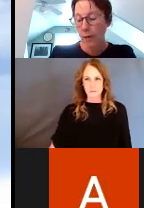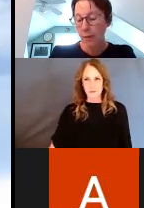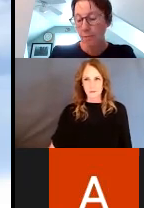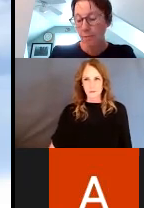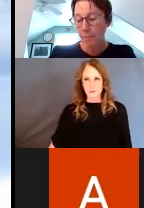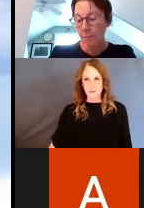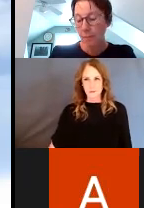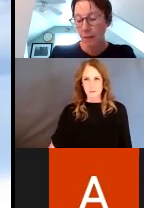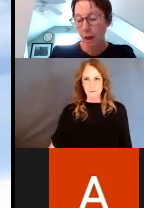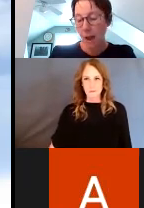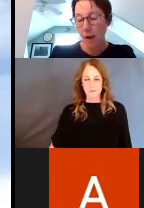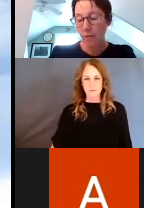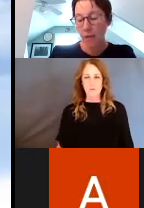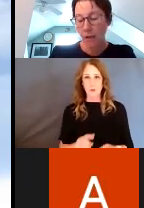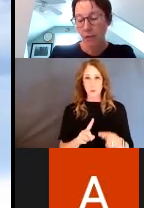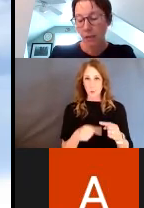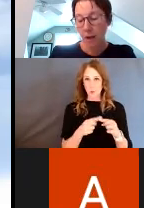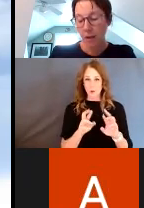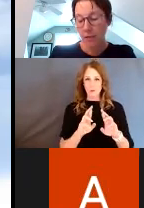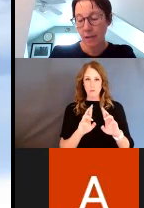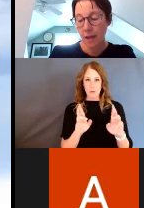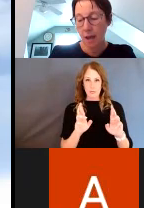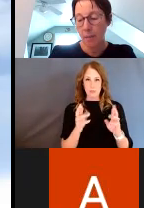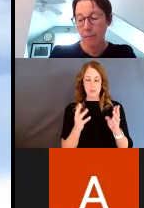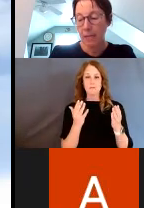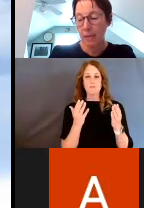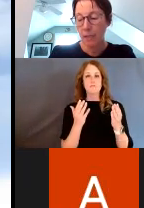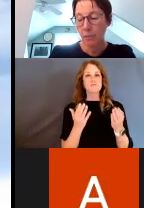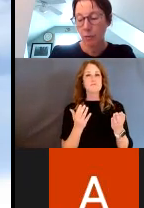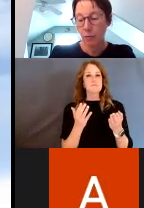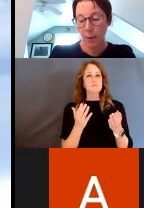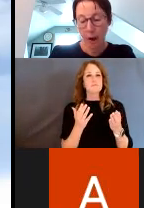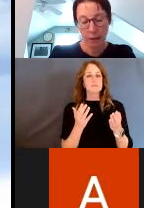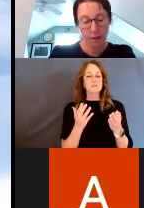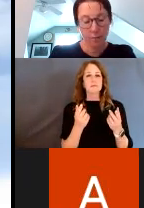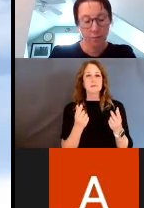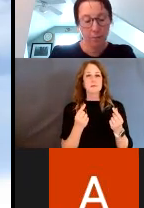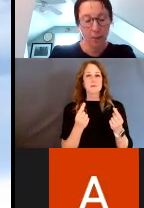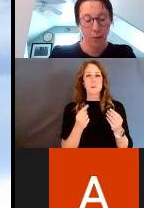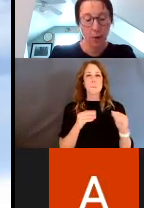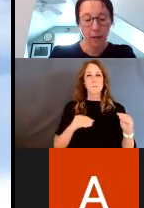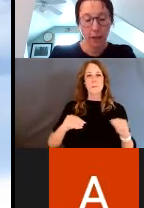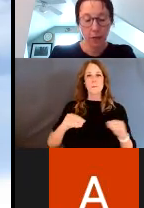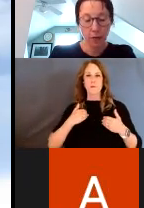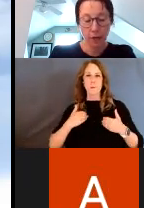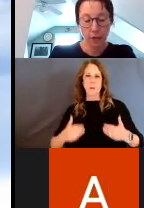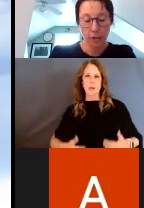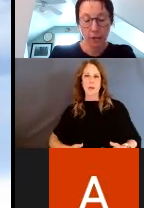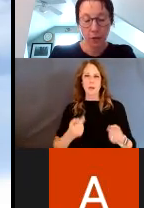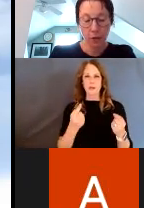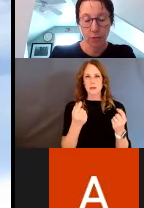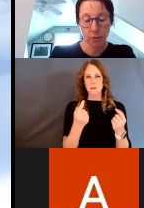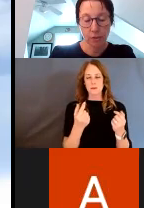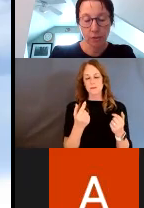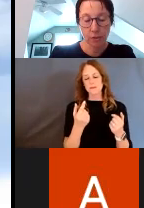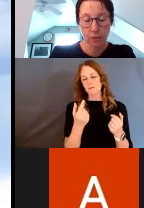When you're ready, come out of the exercise by beginning to move your body, maybe wiggling your fingers